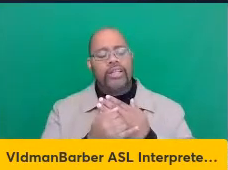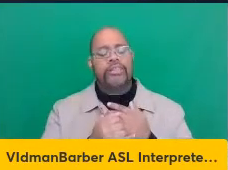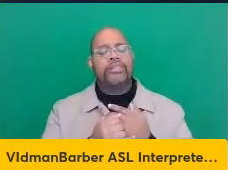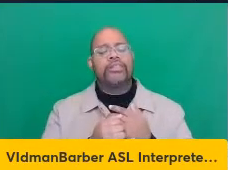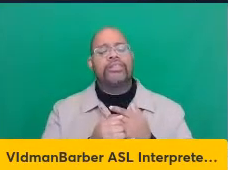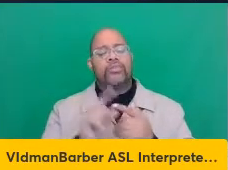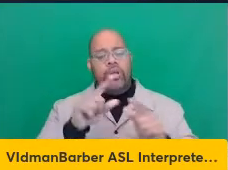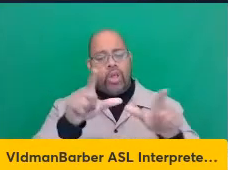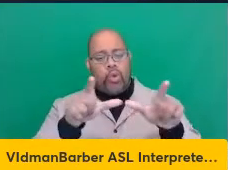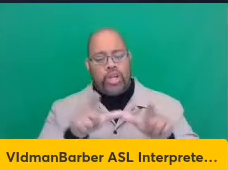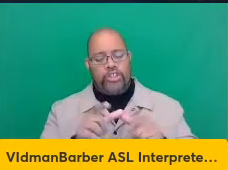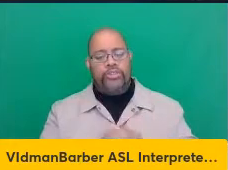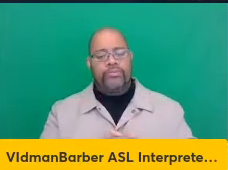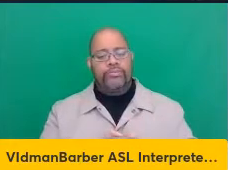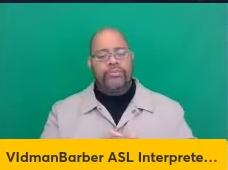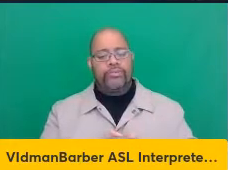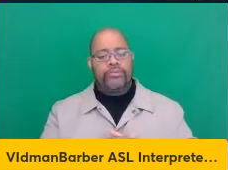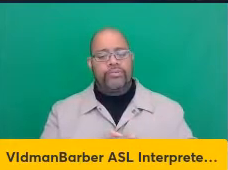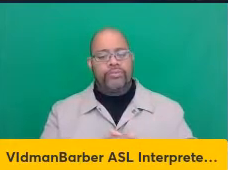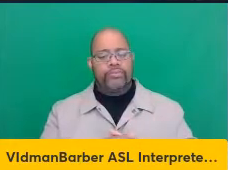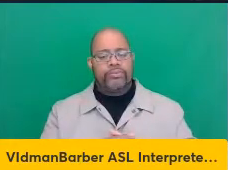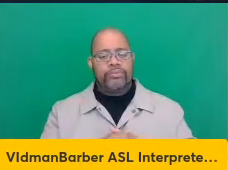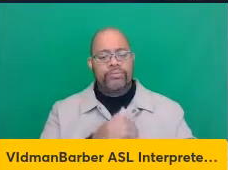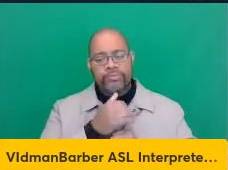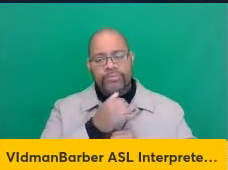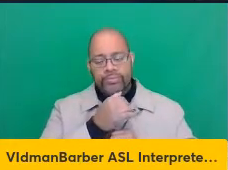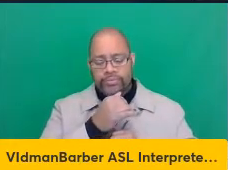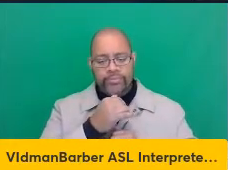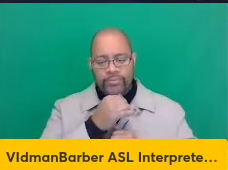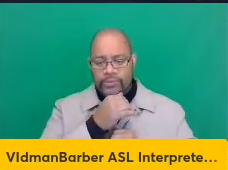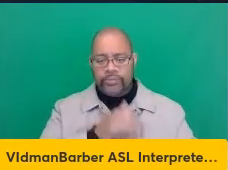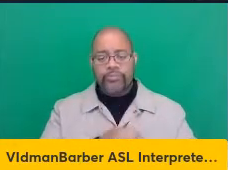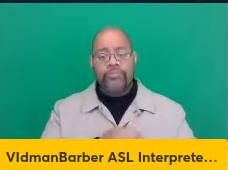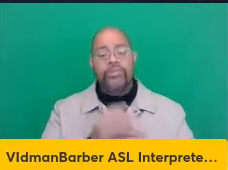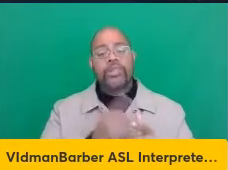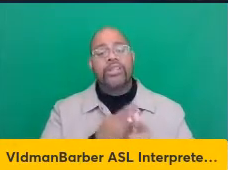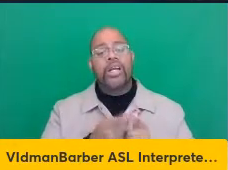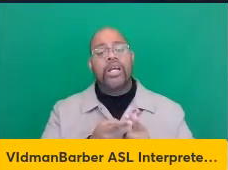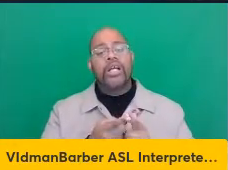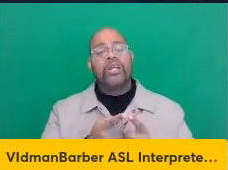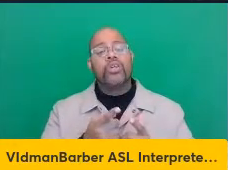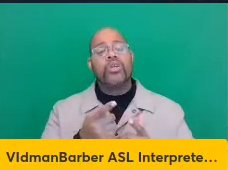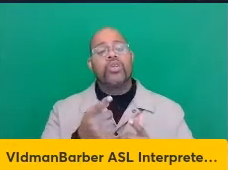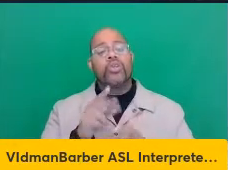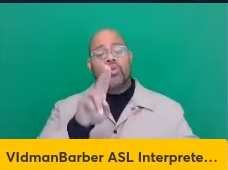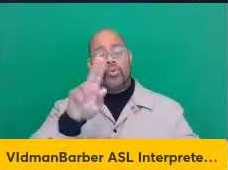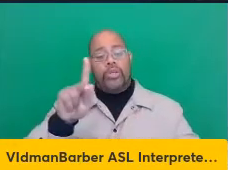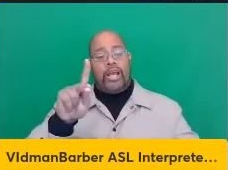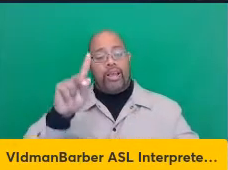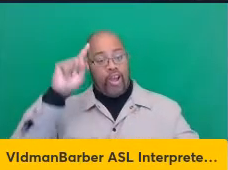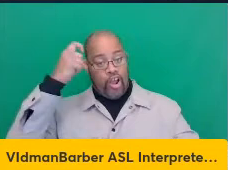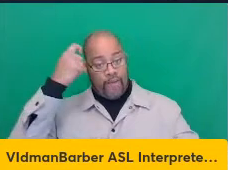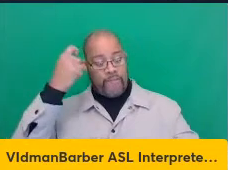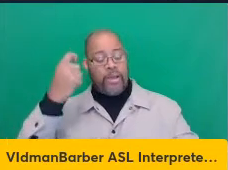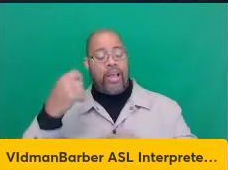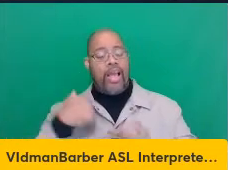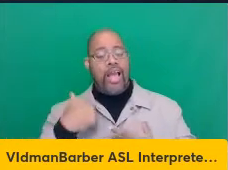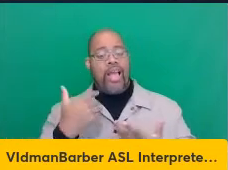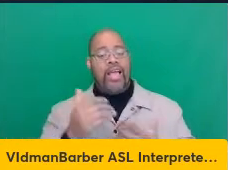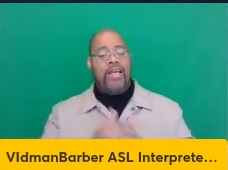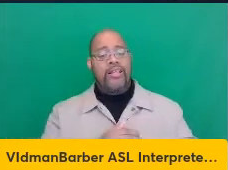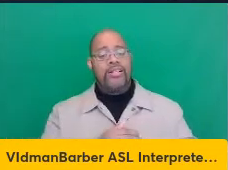were located or are located. Then the UK government had a very